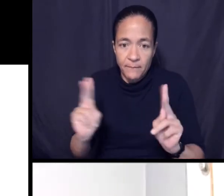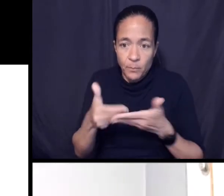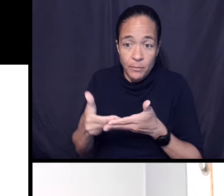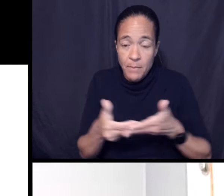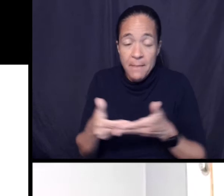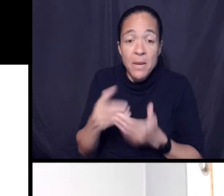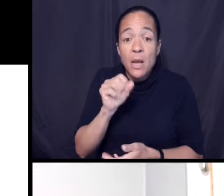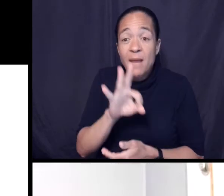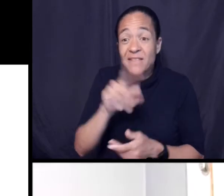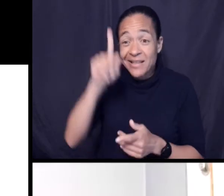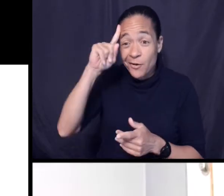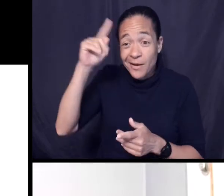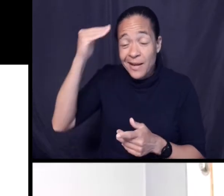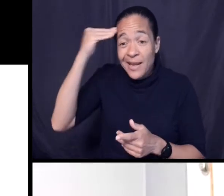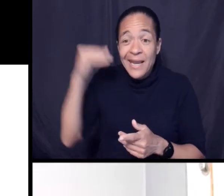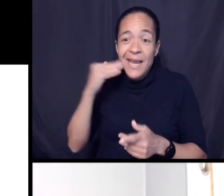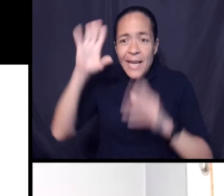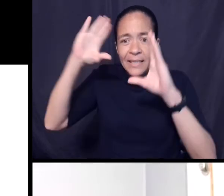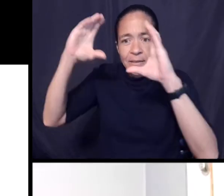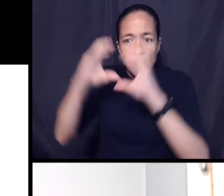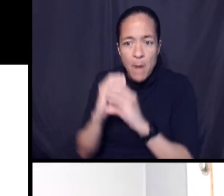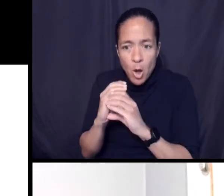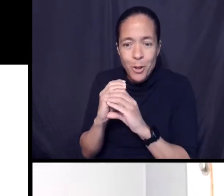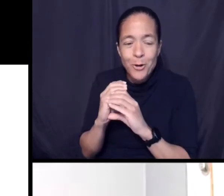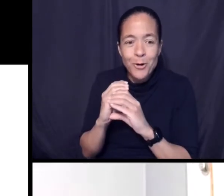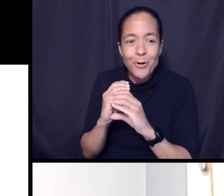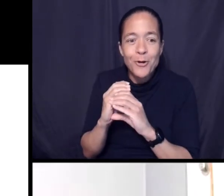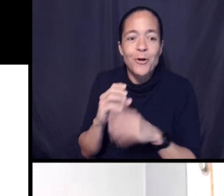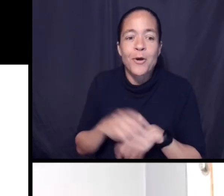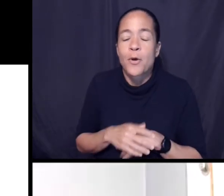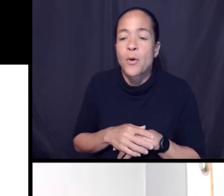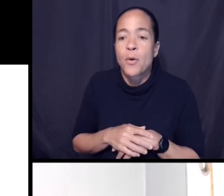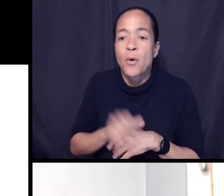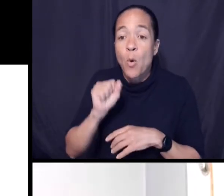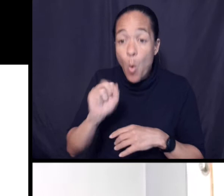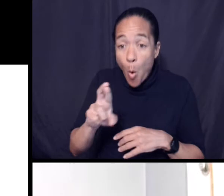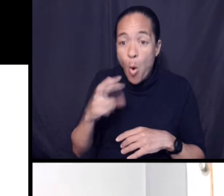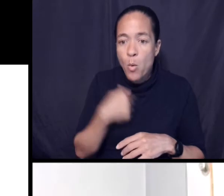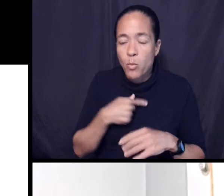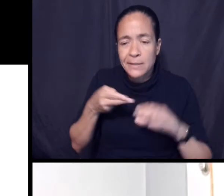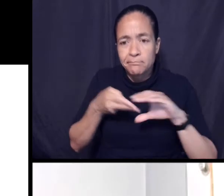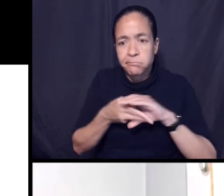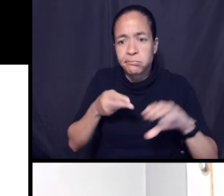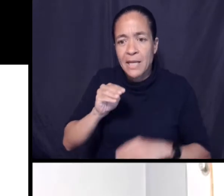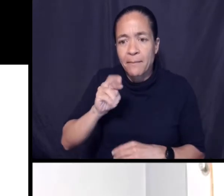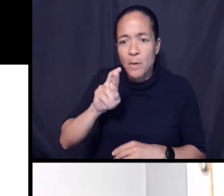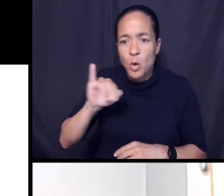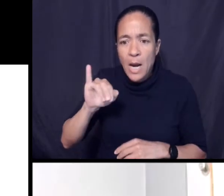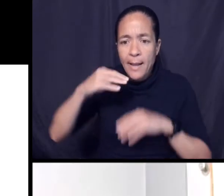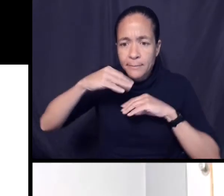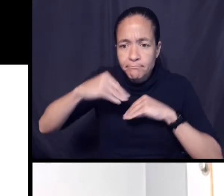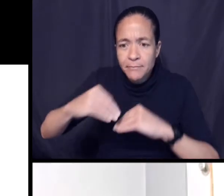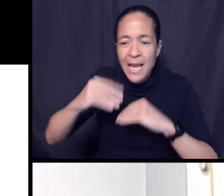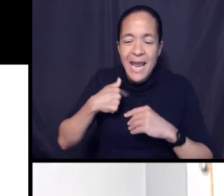have this. If their head size is small, or if they have microcephaly, or if if we do brain MRI and there are abnormal